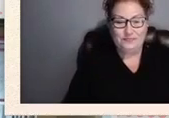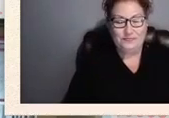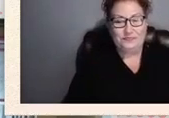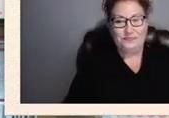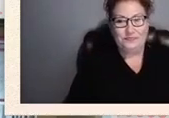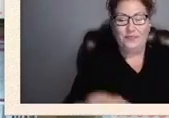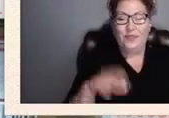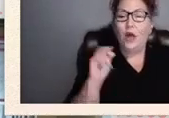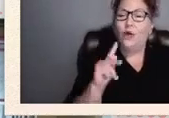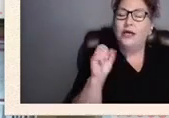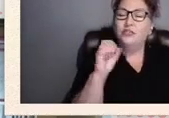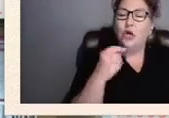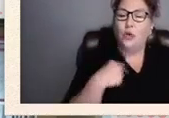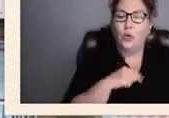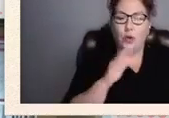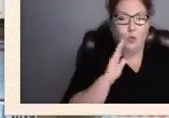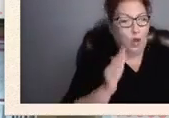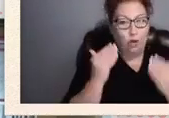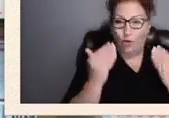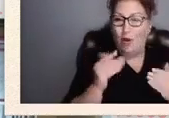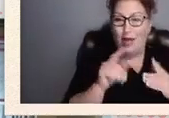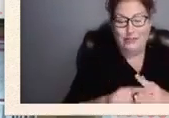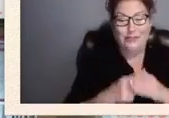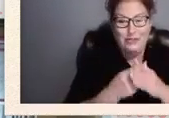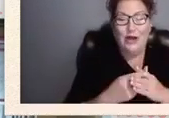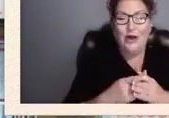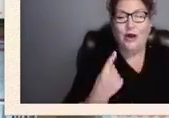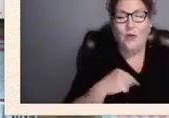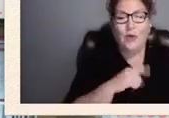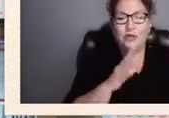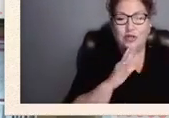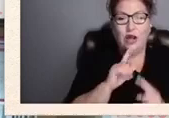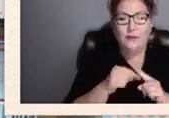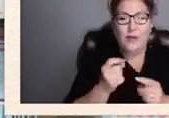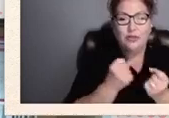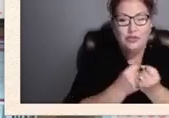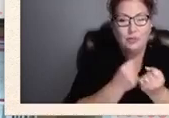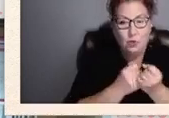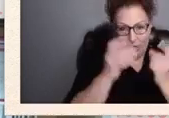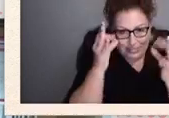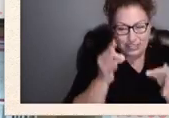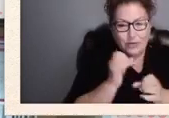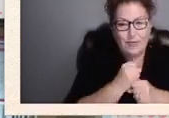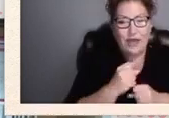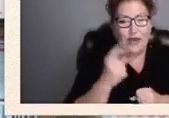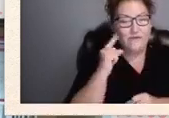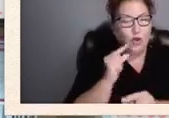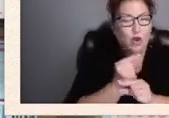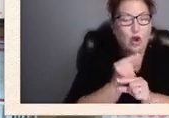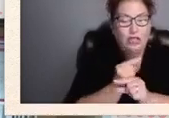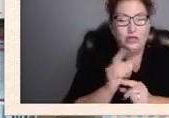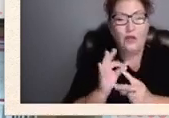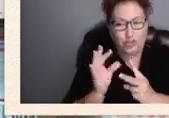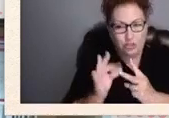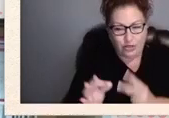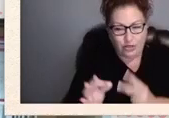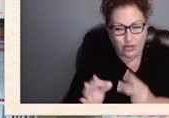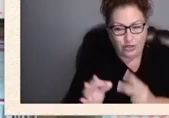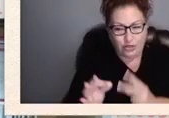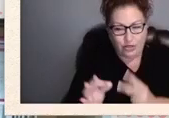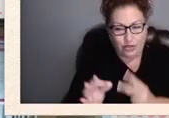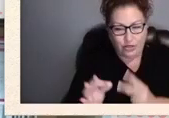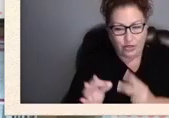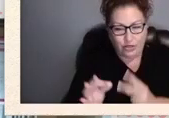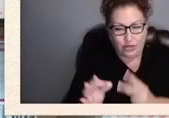Okay, so we're going to jump right in it. We're going to be talking about supported decision-making and guardianship alternatives today. And a little bit